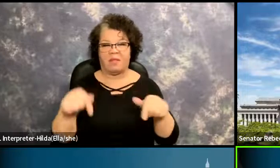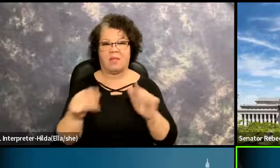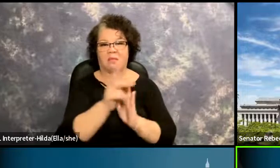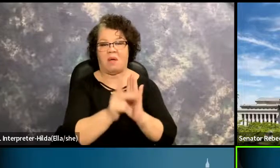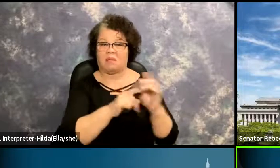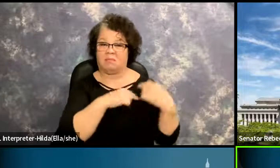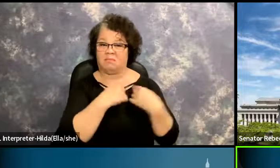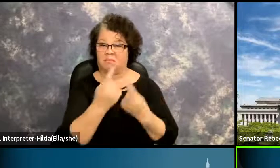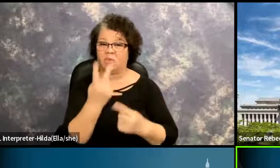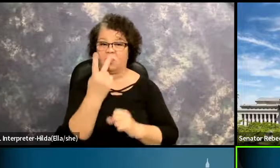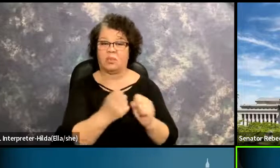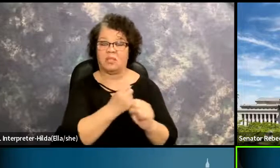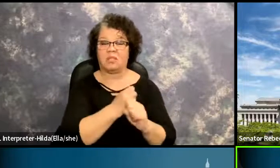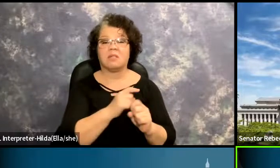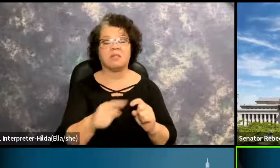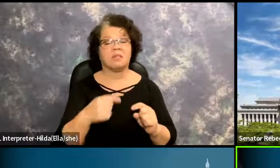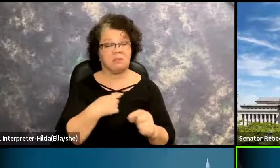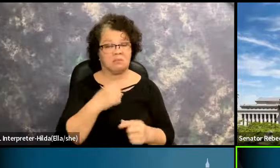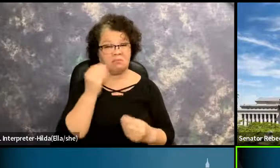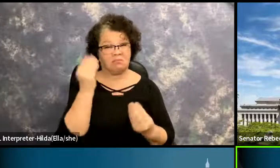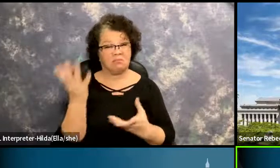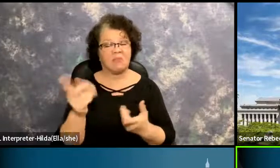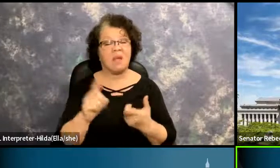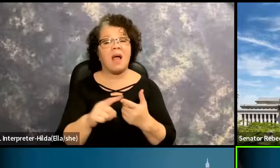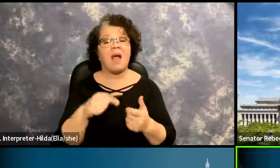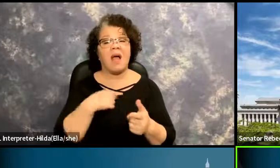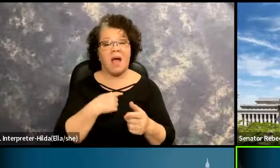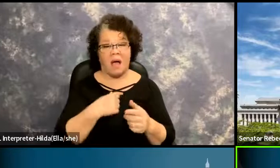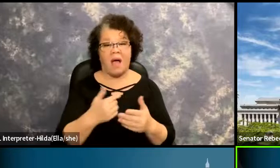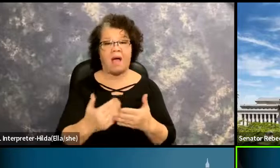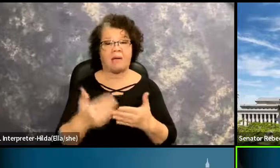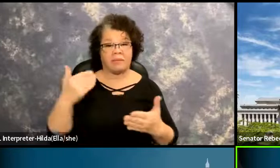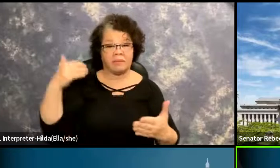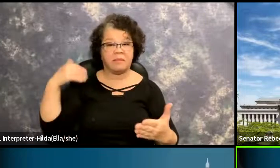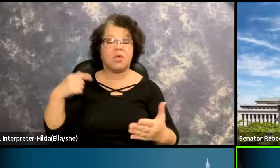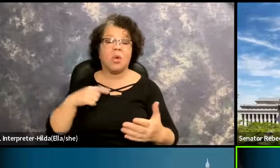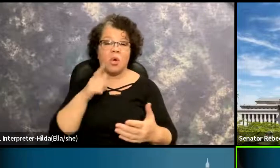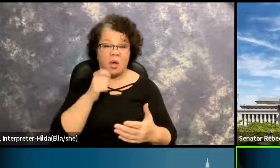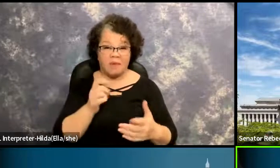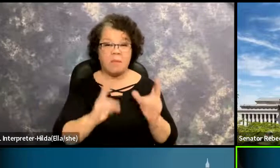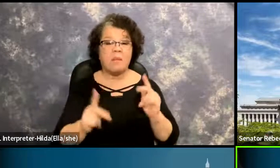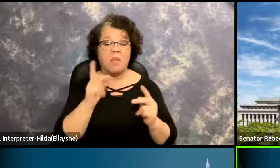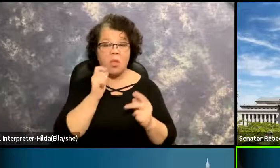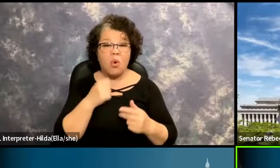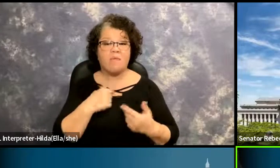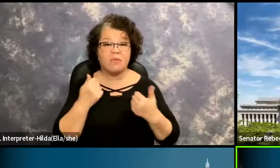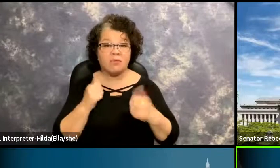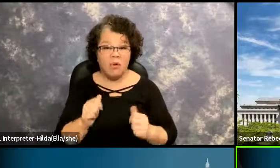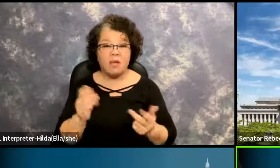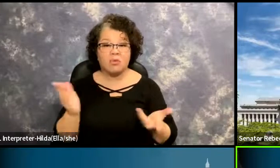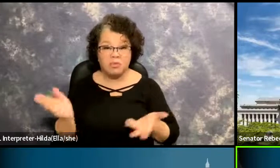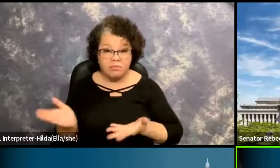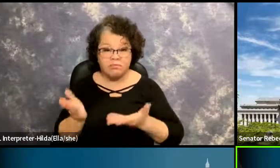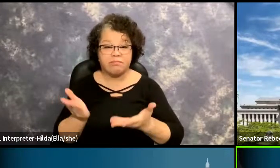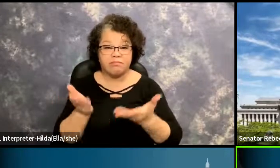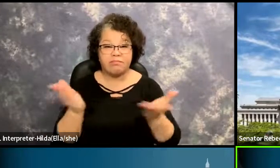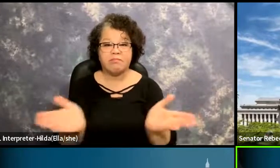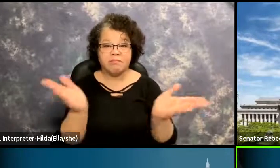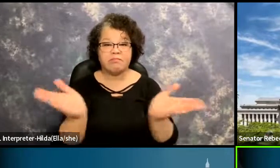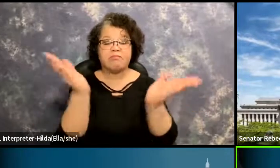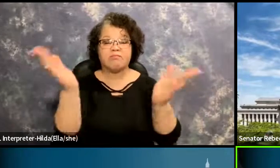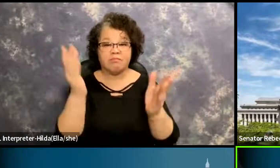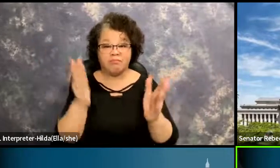do want to note that I am from a long line of folks who have been stewarding this policy well before I had the opportunity to serve in